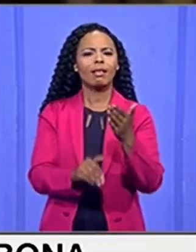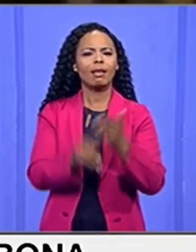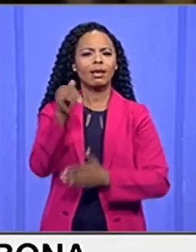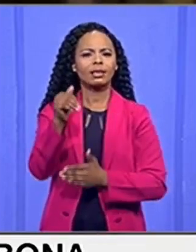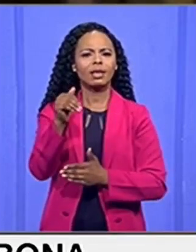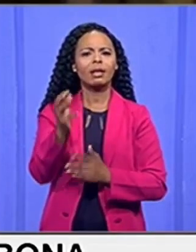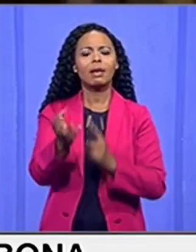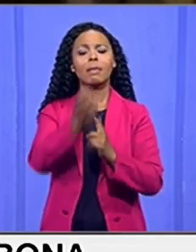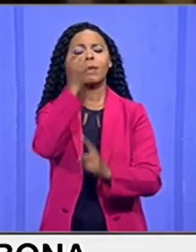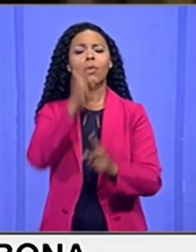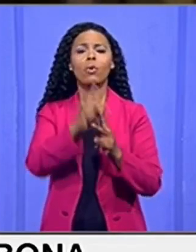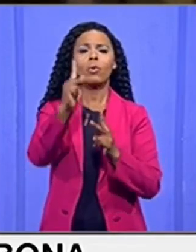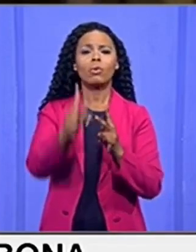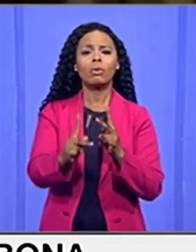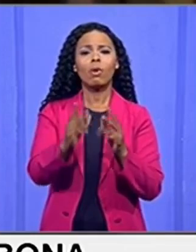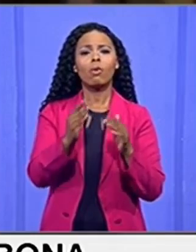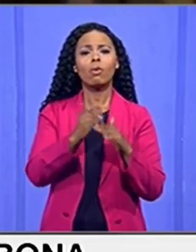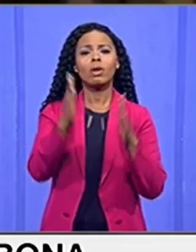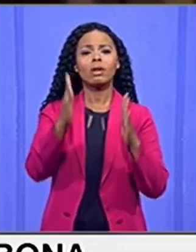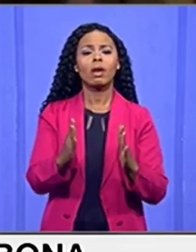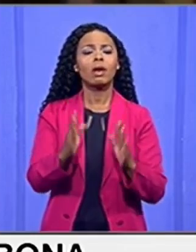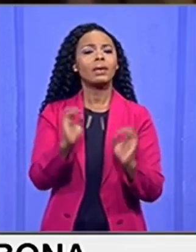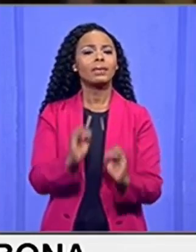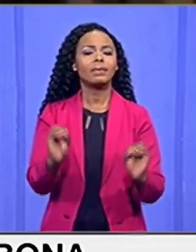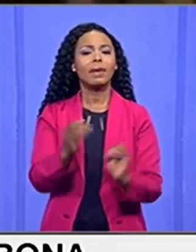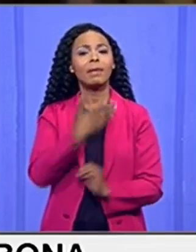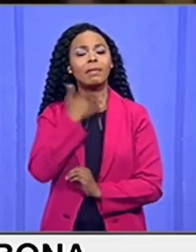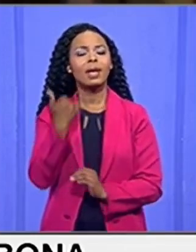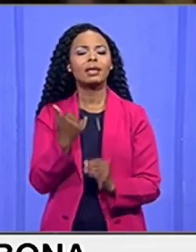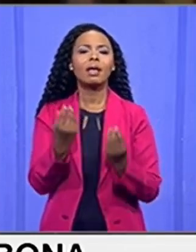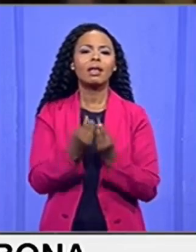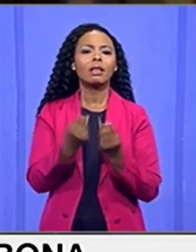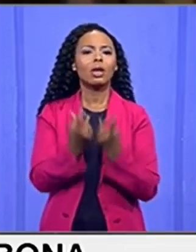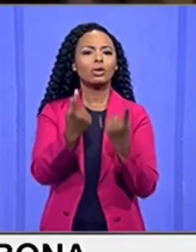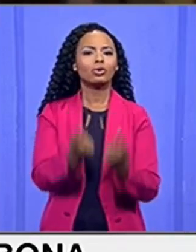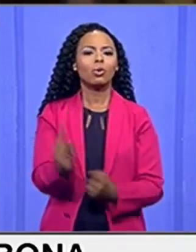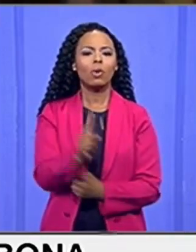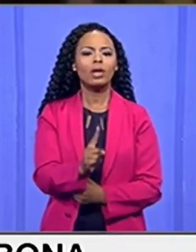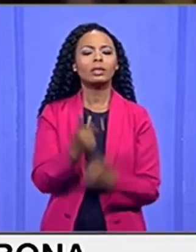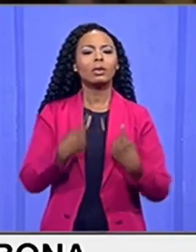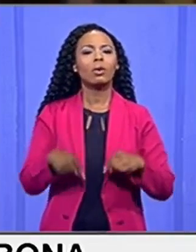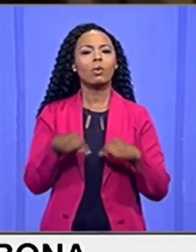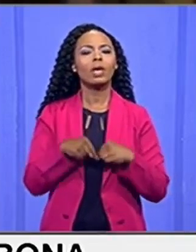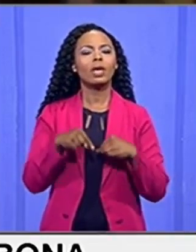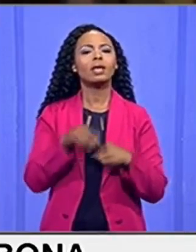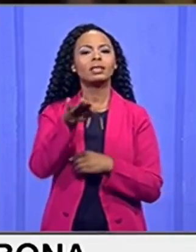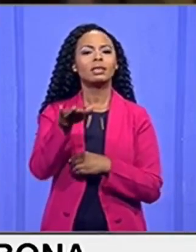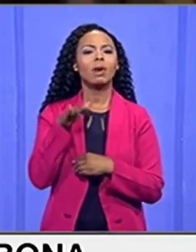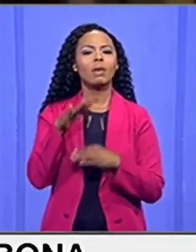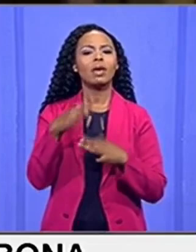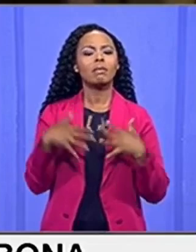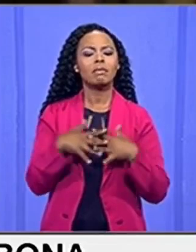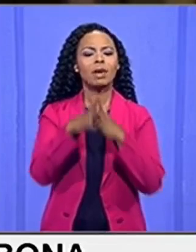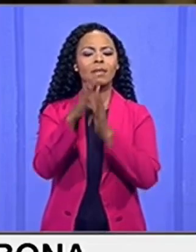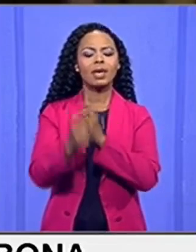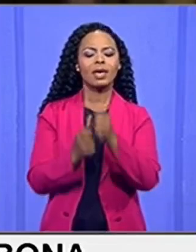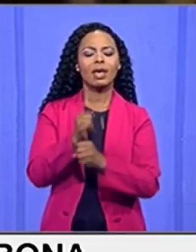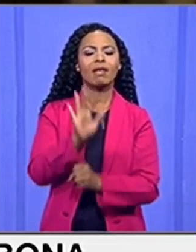winner, the best thing to do, let's get together as Zimbabweans for 5 years and see what we can do